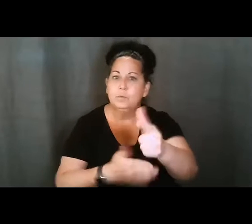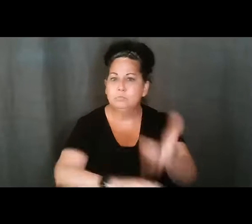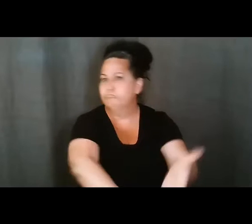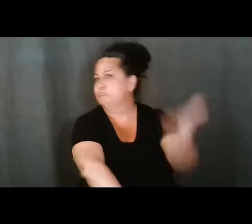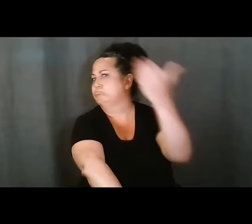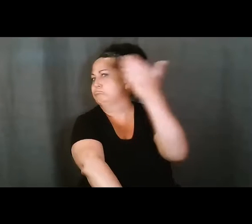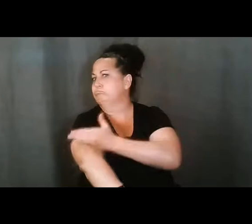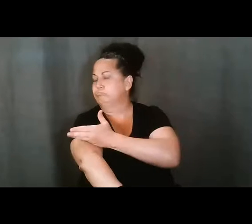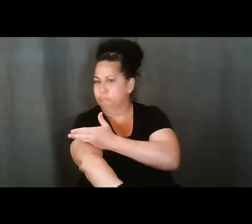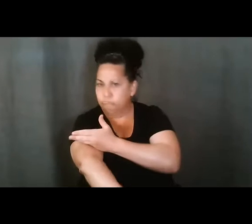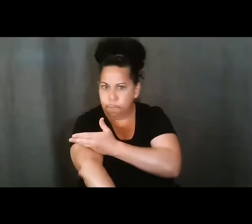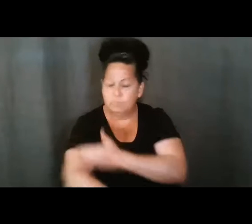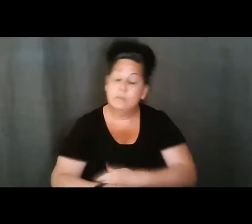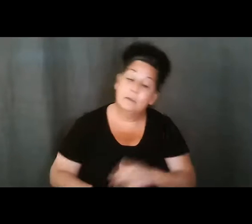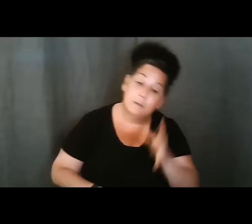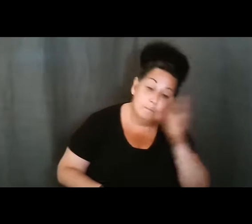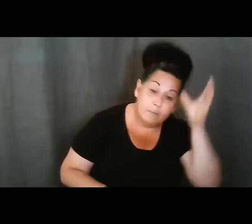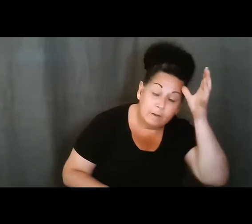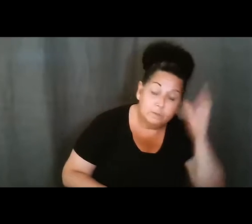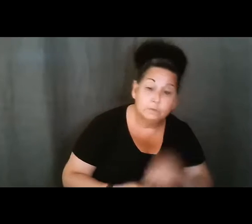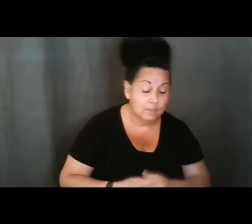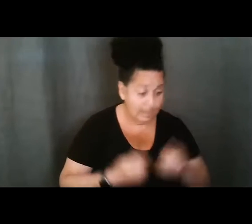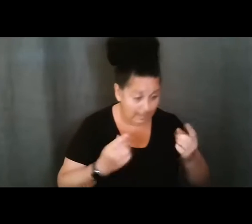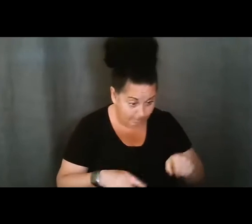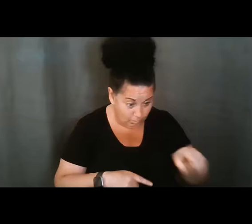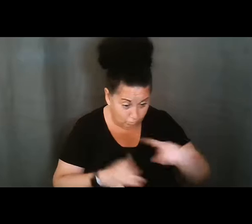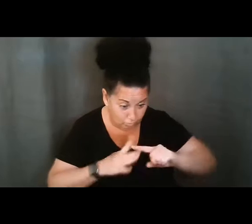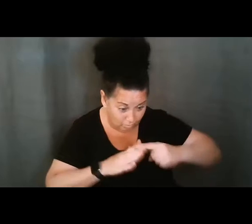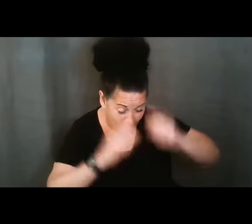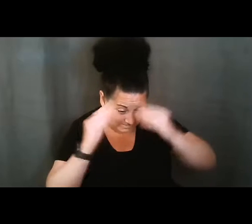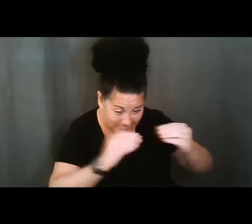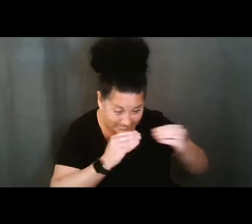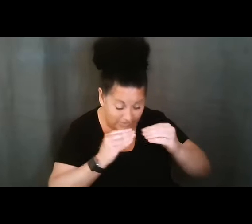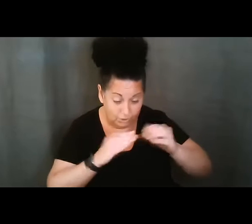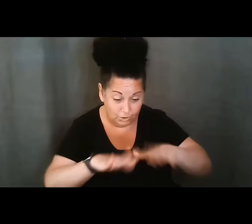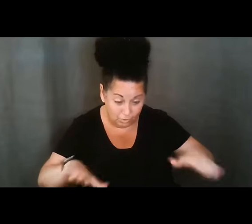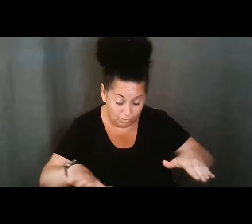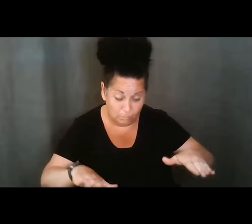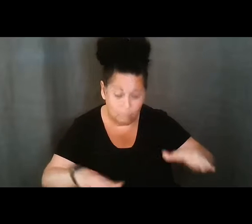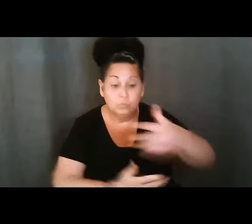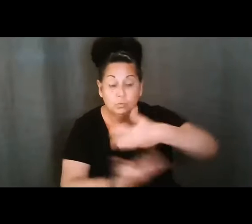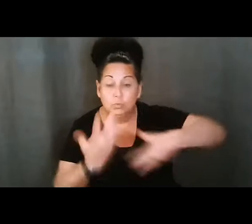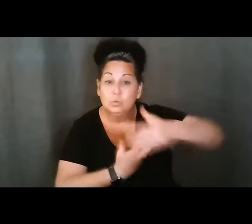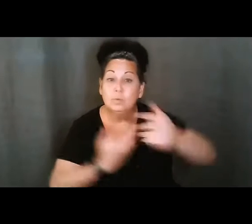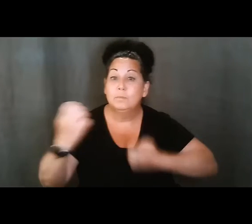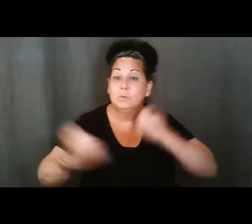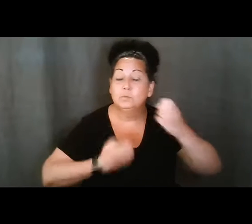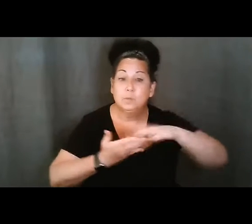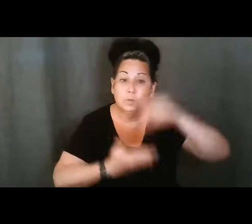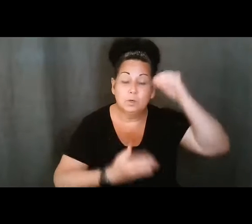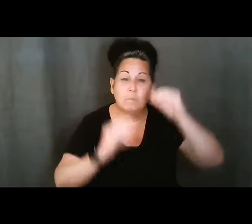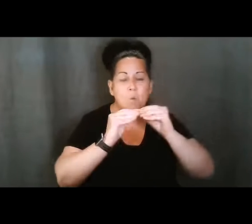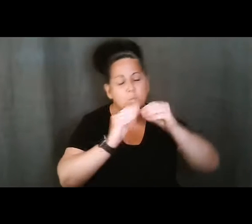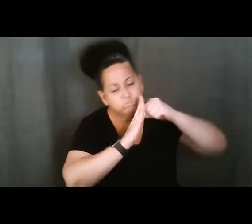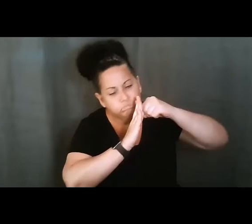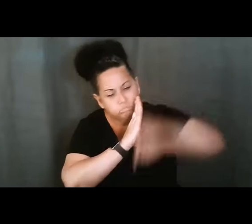parents, there's an implication for you. The sooner we start teaching our children social-emotional learning, the deeper the impact will